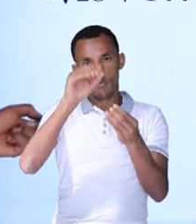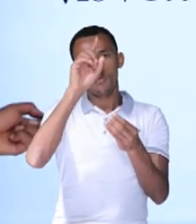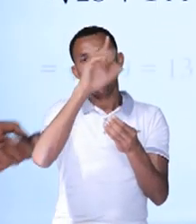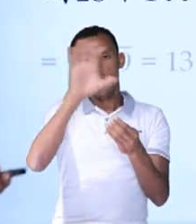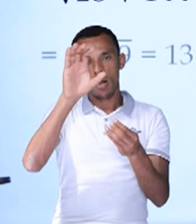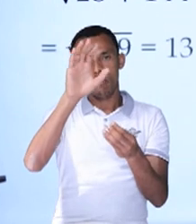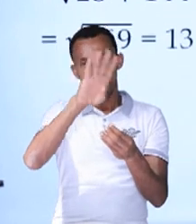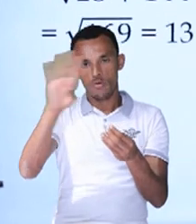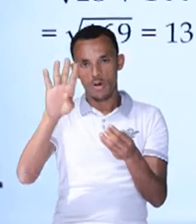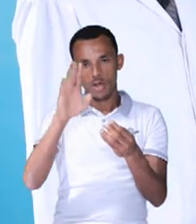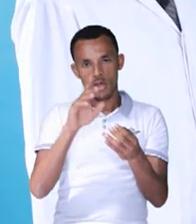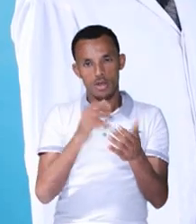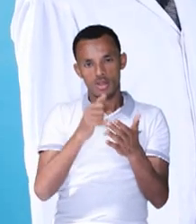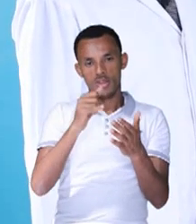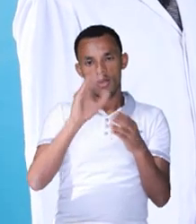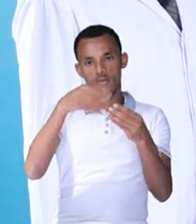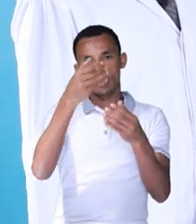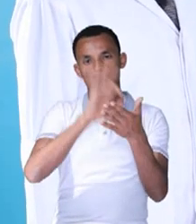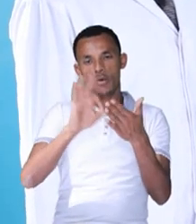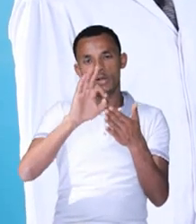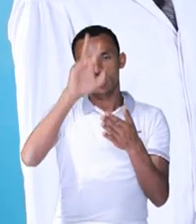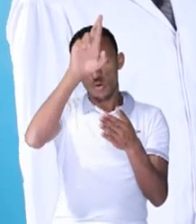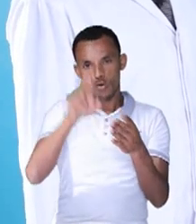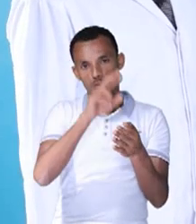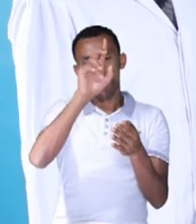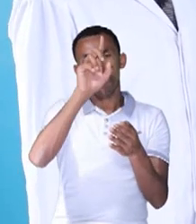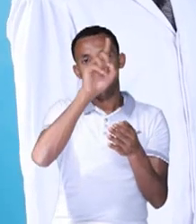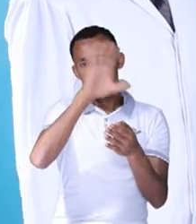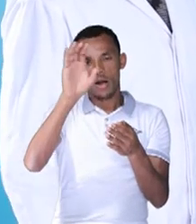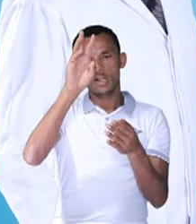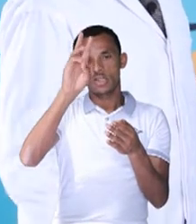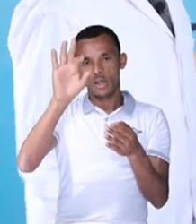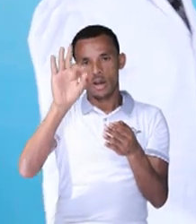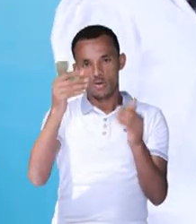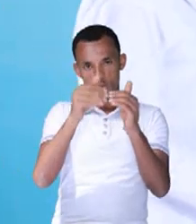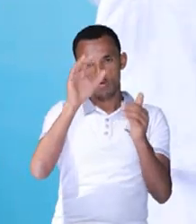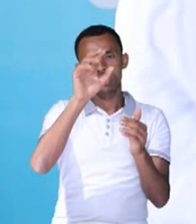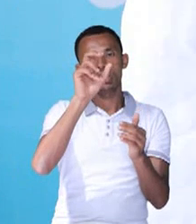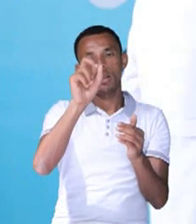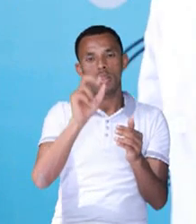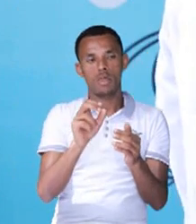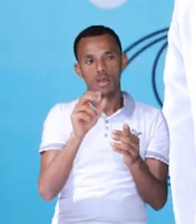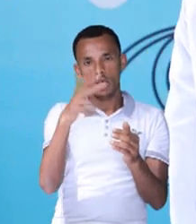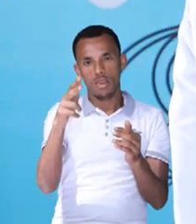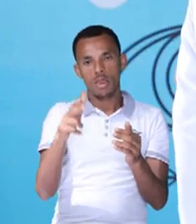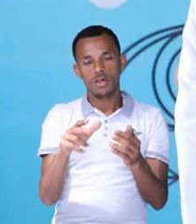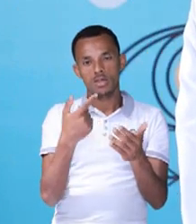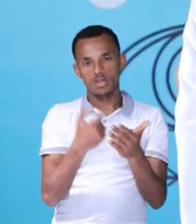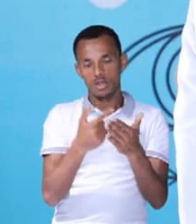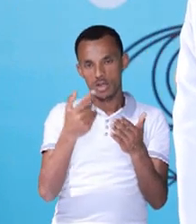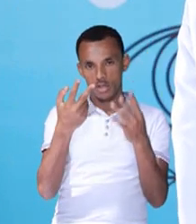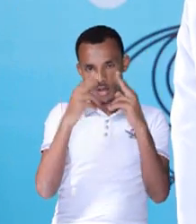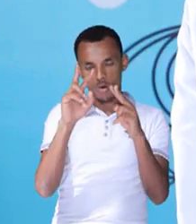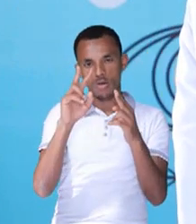144, which gives a number to be the square root of 169 is equal to 13. What does it mean? This could be thought as